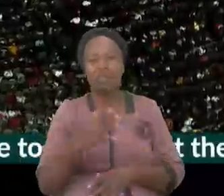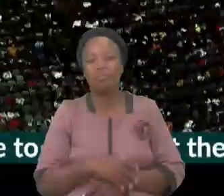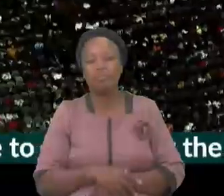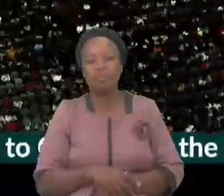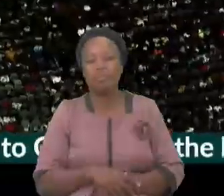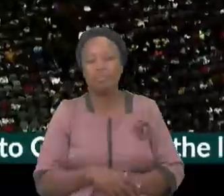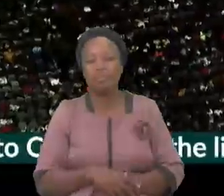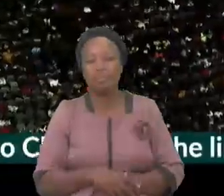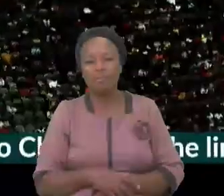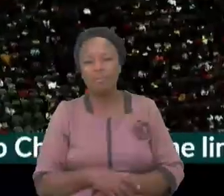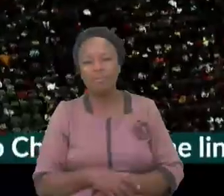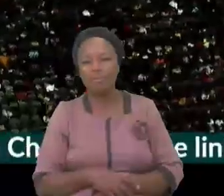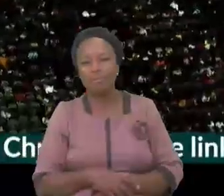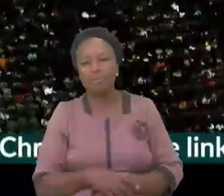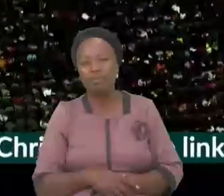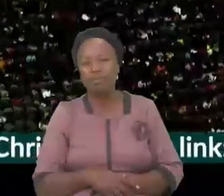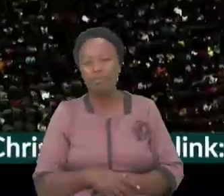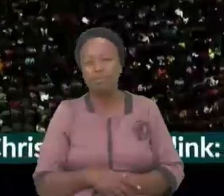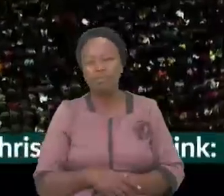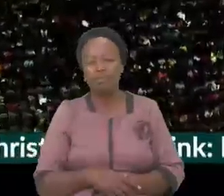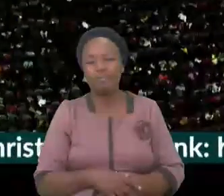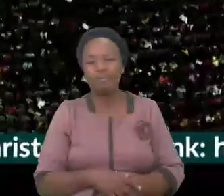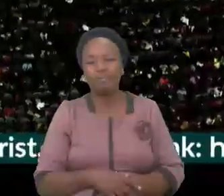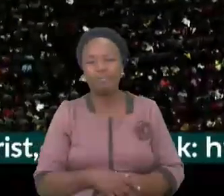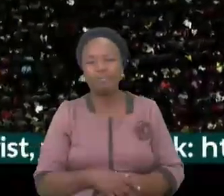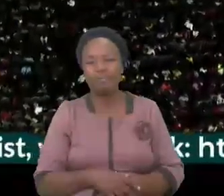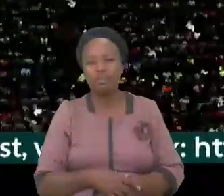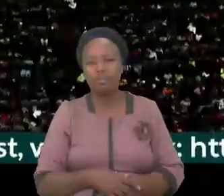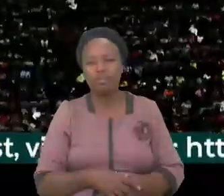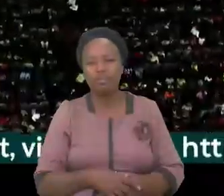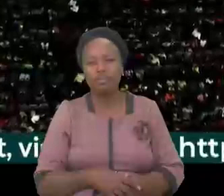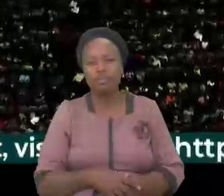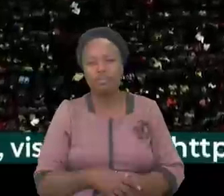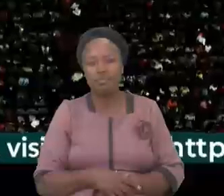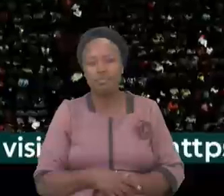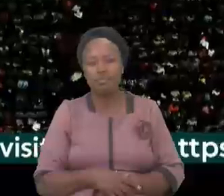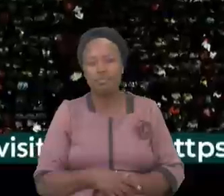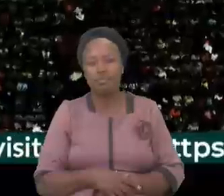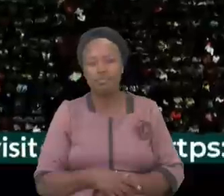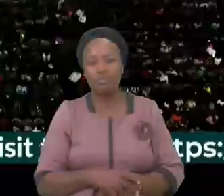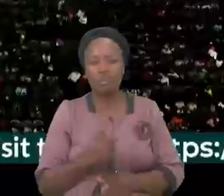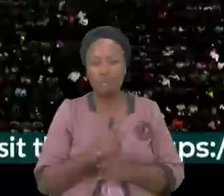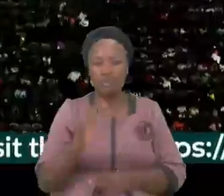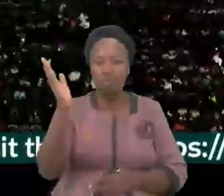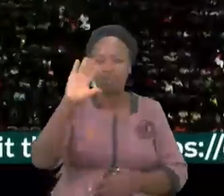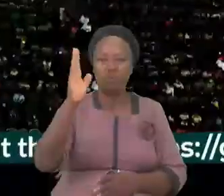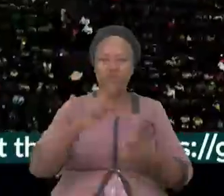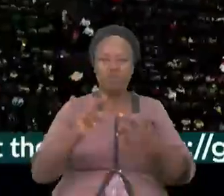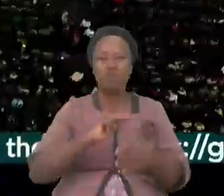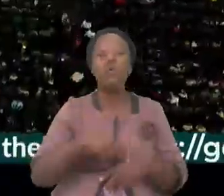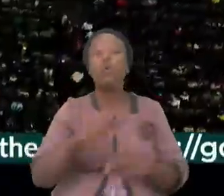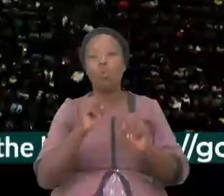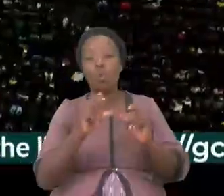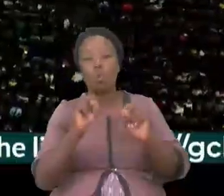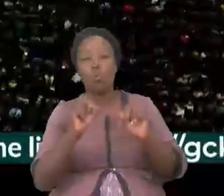At the far back, can you wave? Yes, thank you, we can see. Let us see from other parts of the far